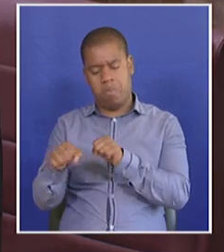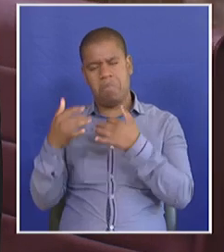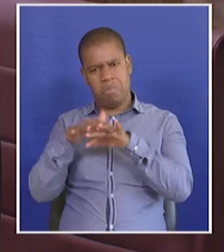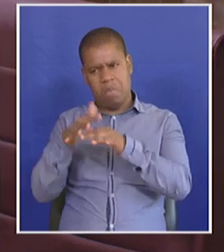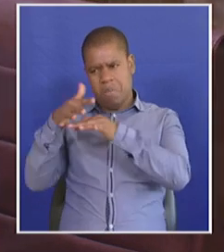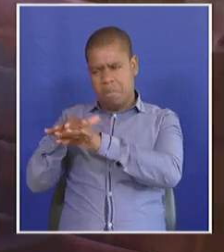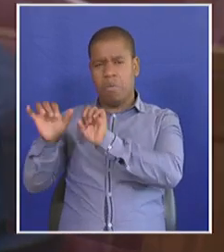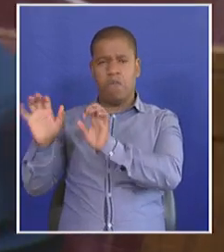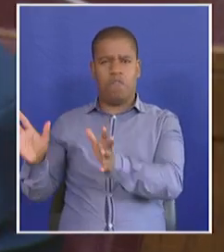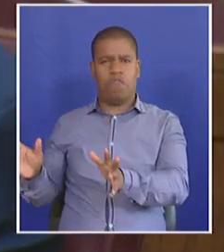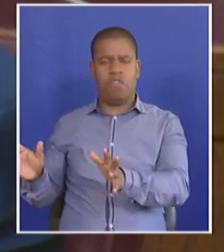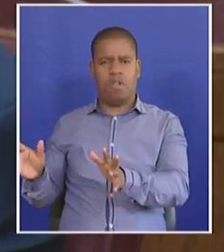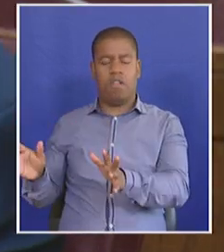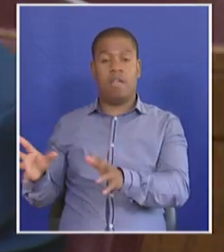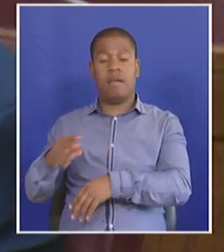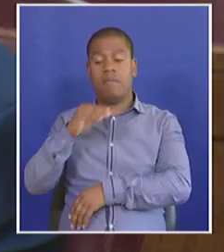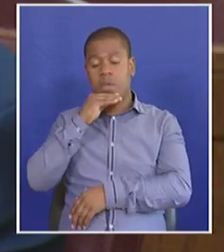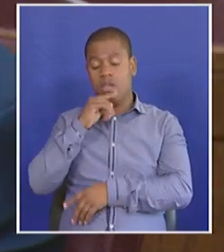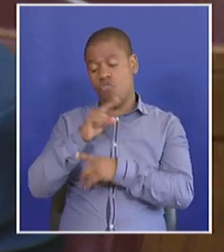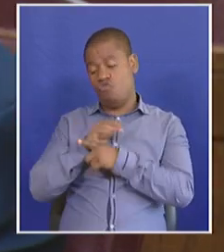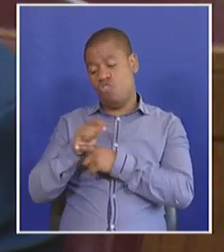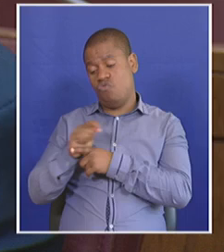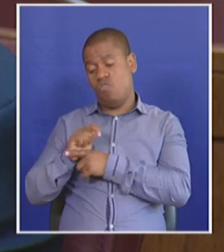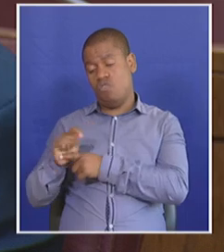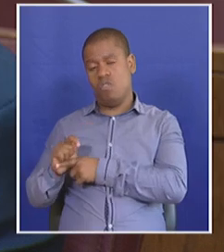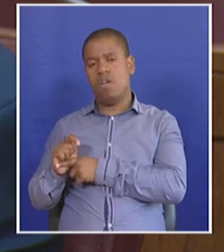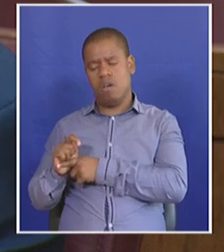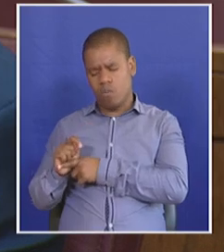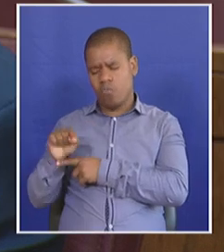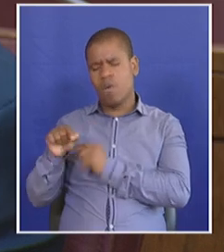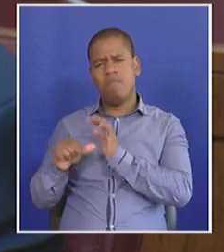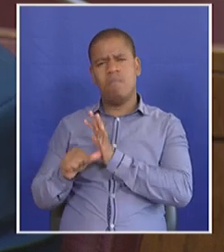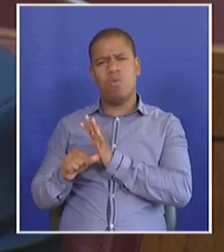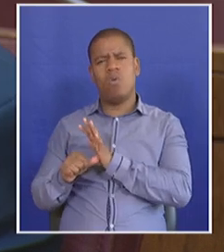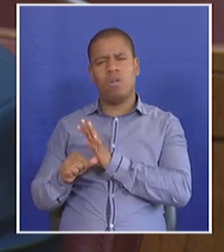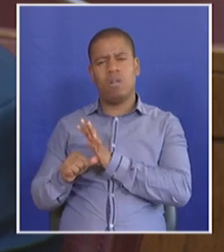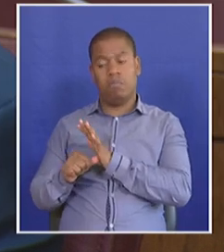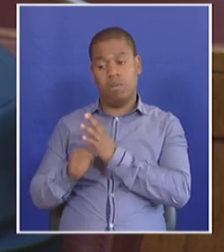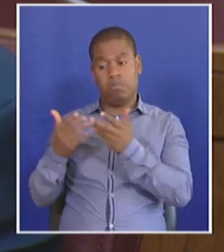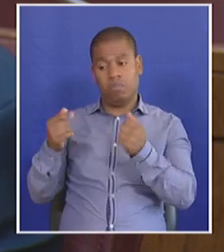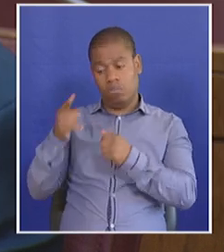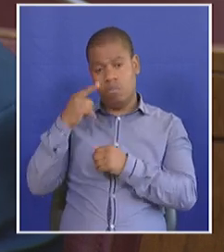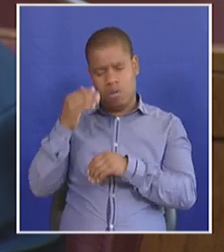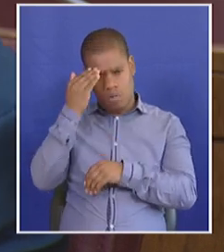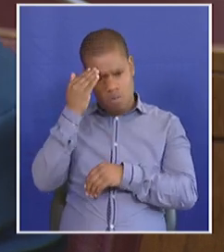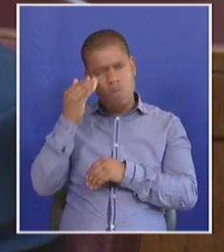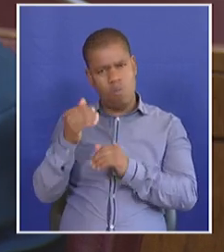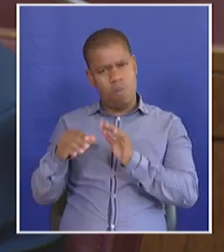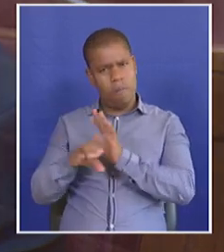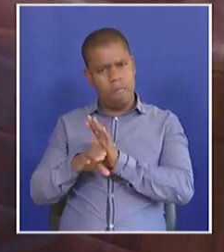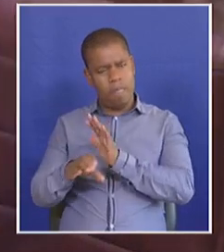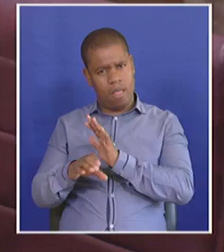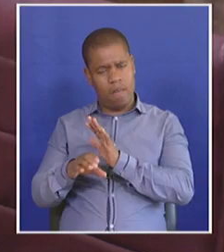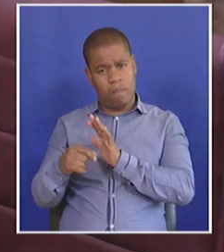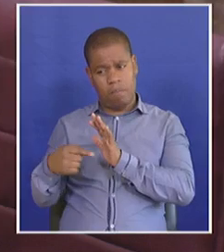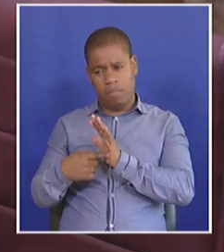everywhere. Obviously, the training of the different components is important, but the whole, I don't know if you've read that act, Honorable Chetty, but if you haven't,